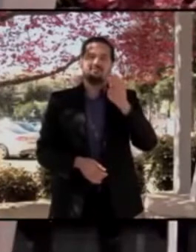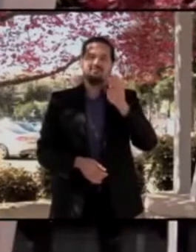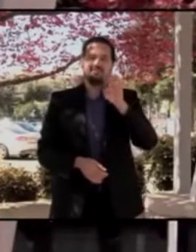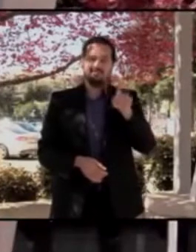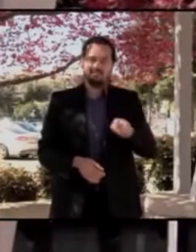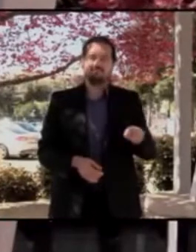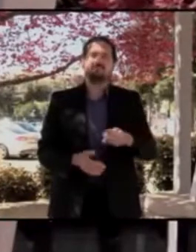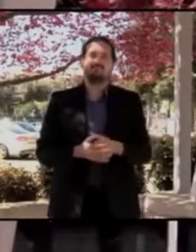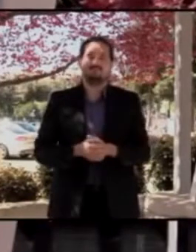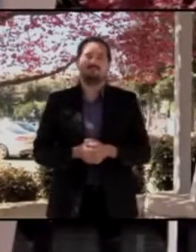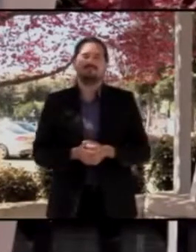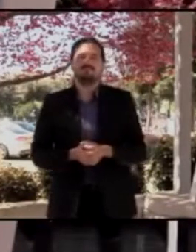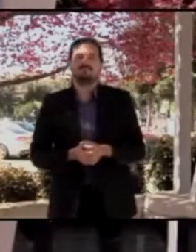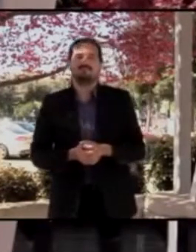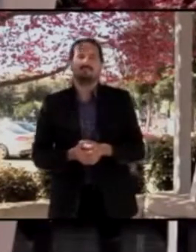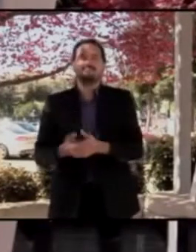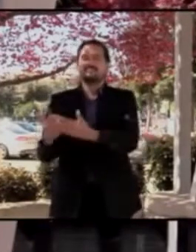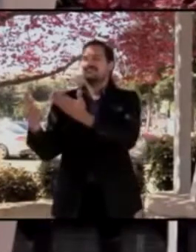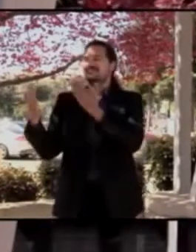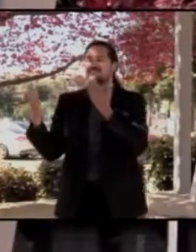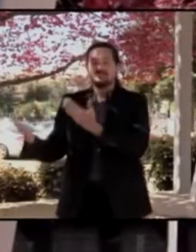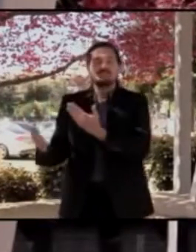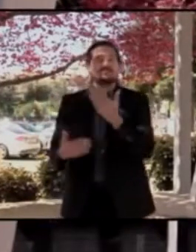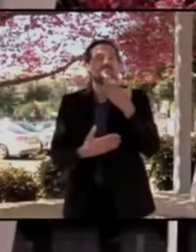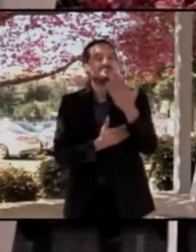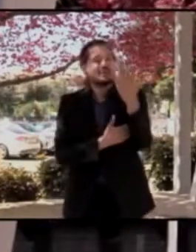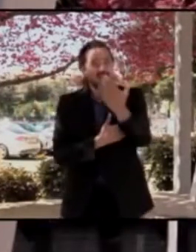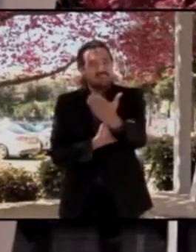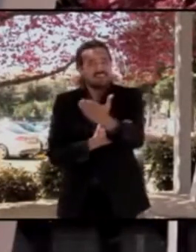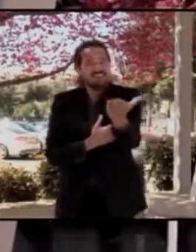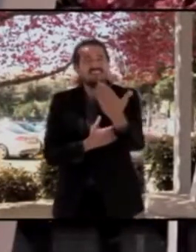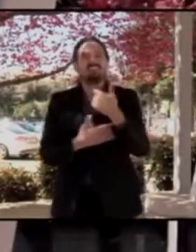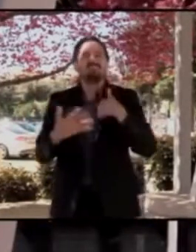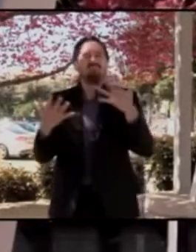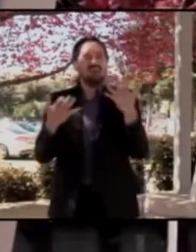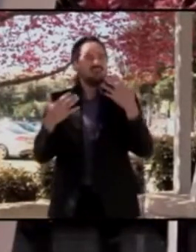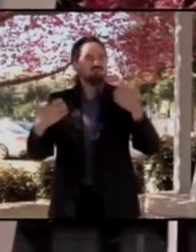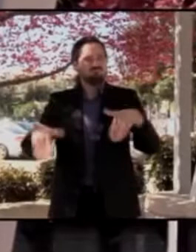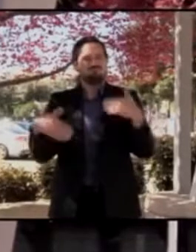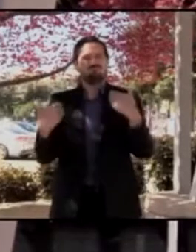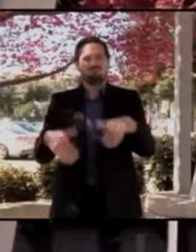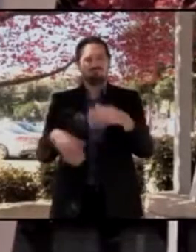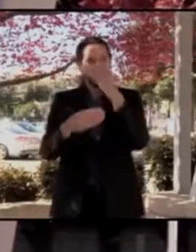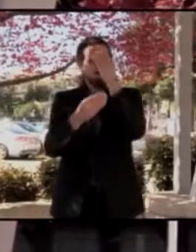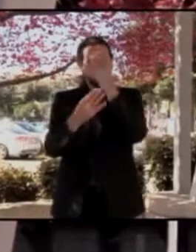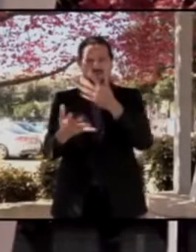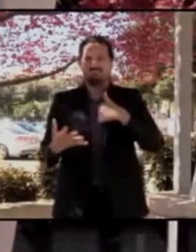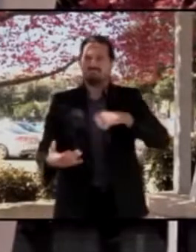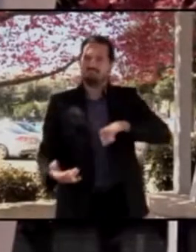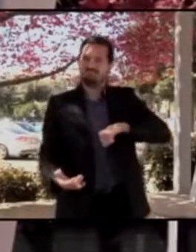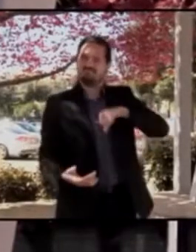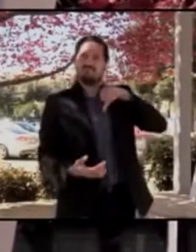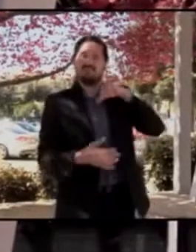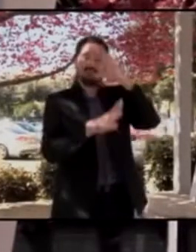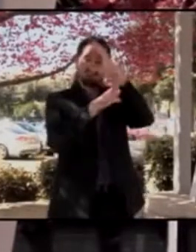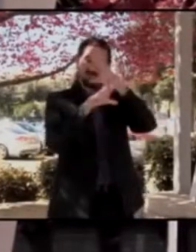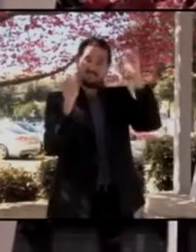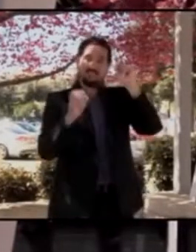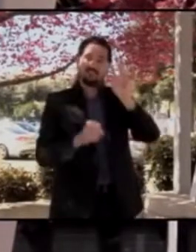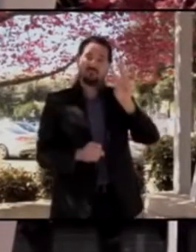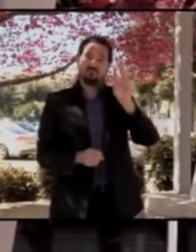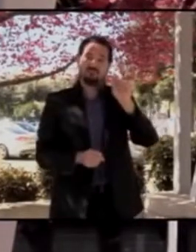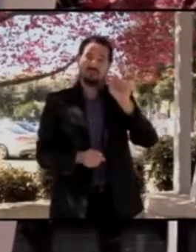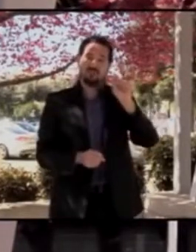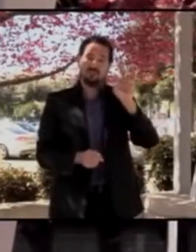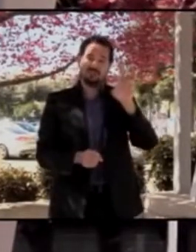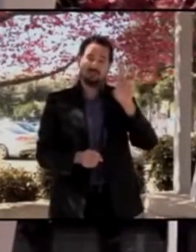Well, good morning, everyone. And I wanted to just say that how much I appreciate President Wasserman reminding us that this was an opportunity to tell you how